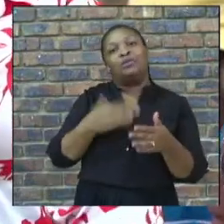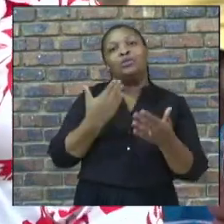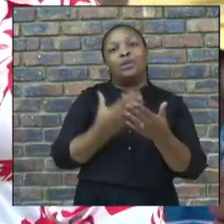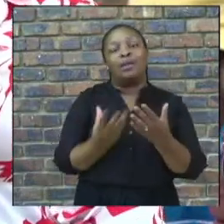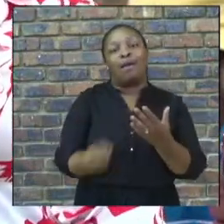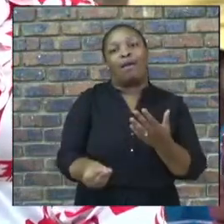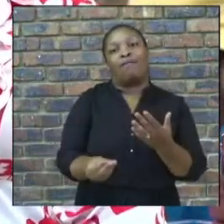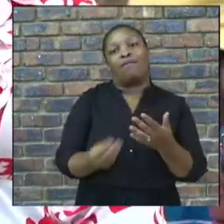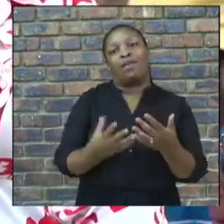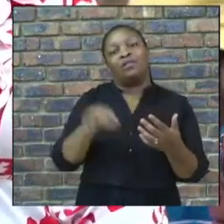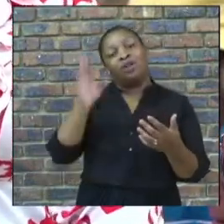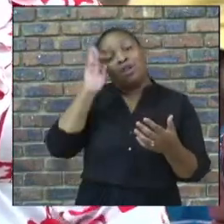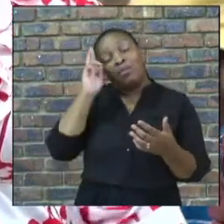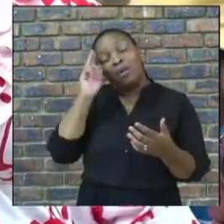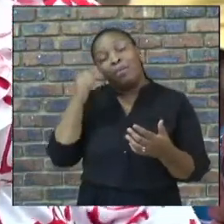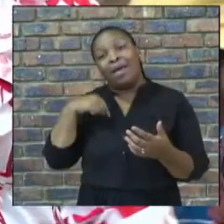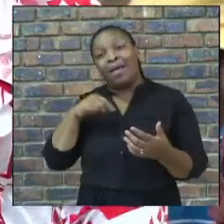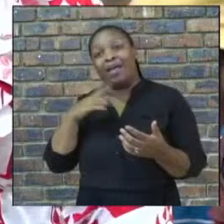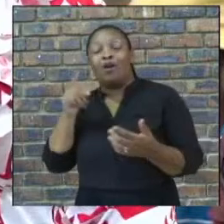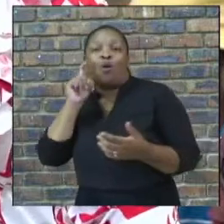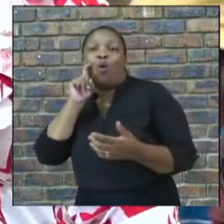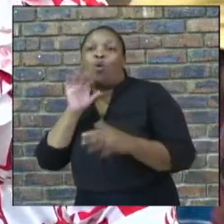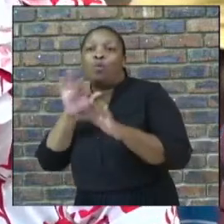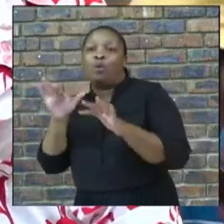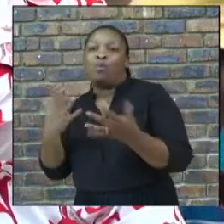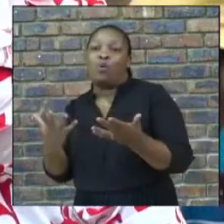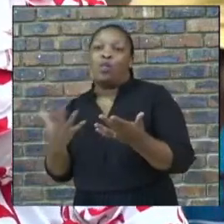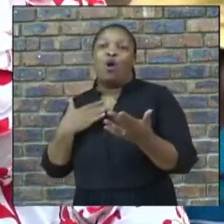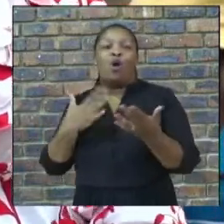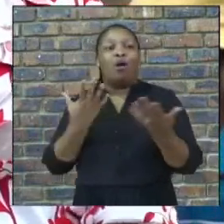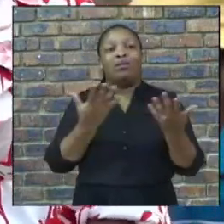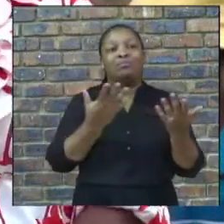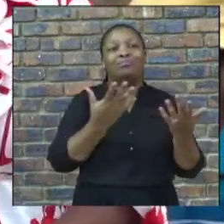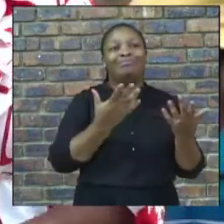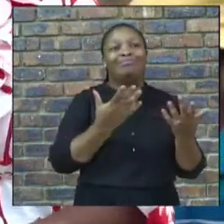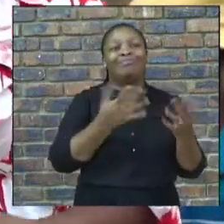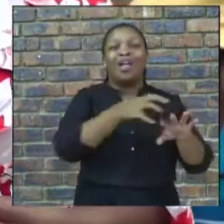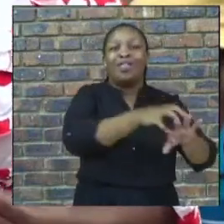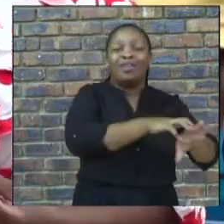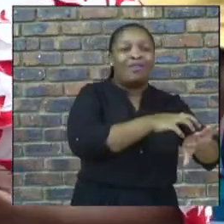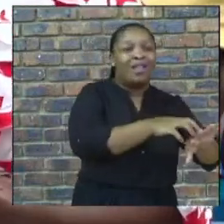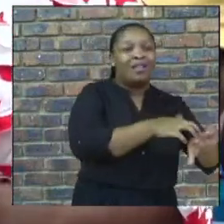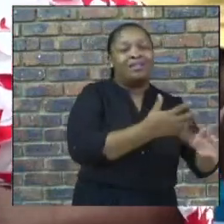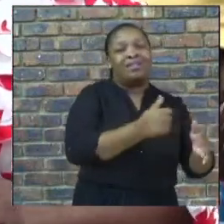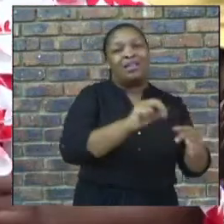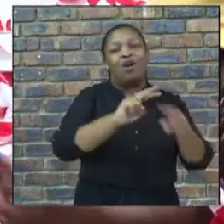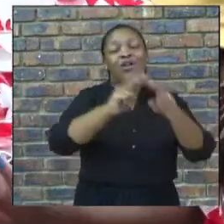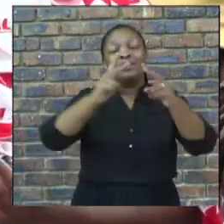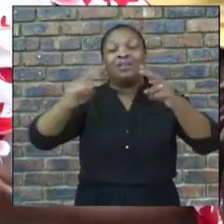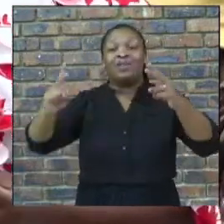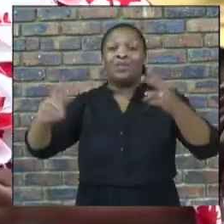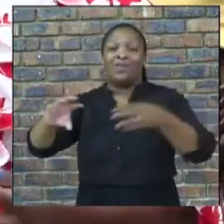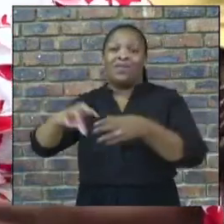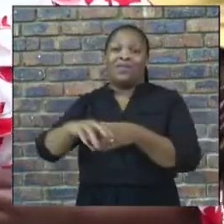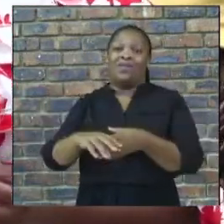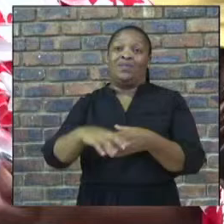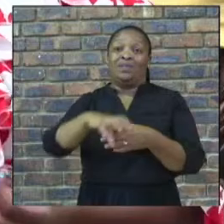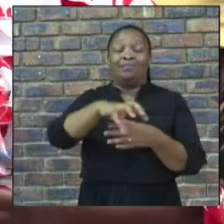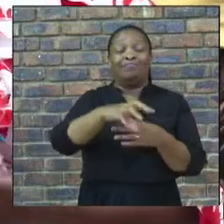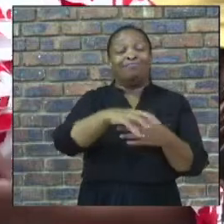batho ba ba tswang ko metseng or ko mafatsheng or ko dipolekeng tse e leng gore di ko tlase